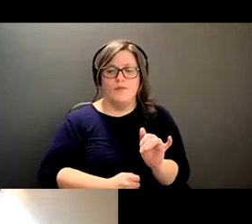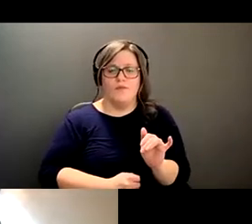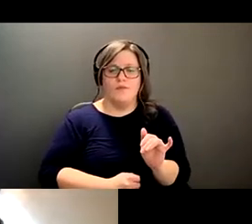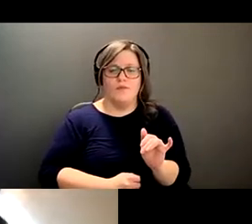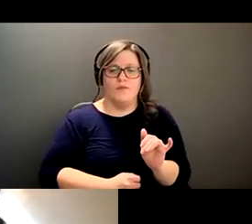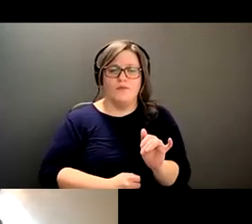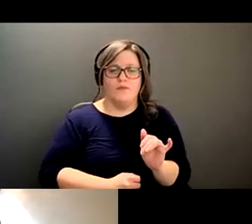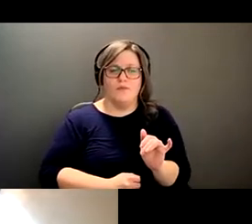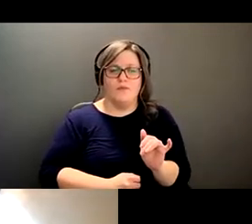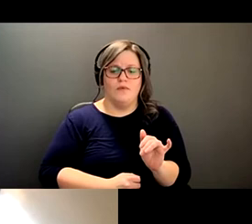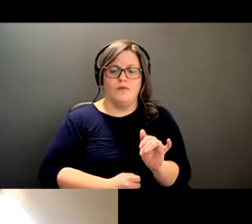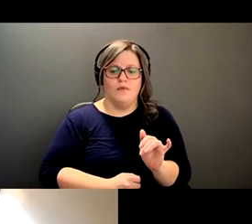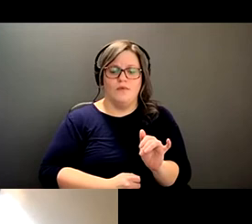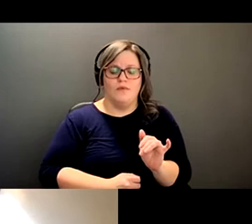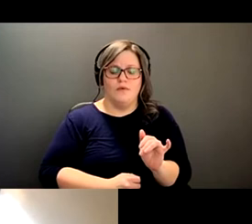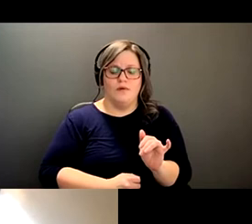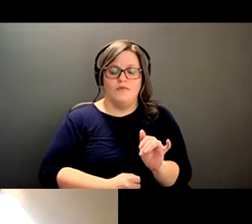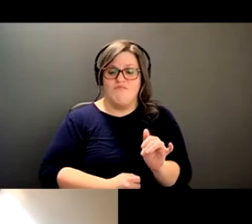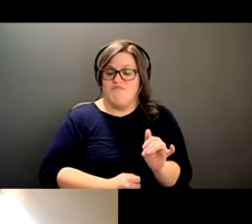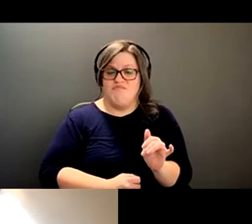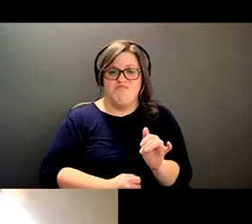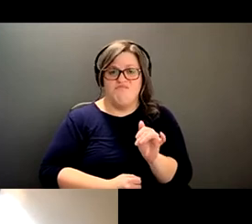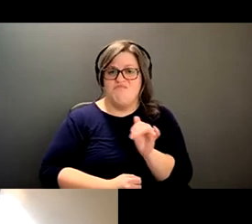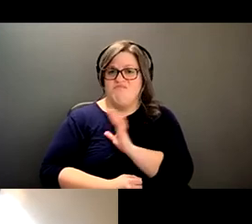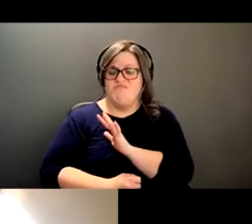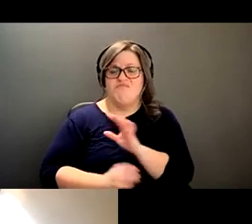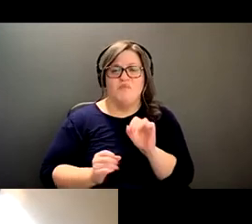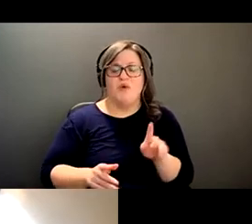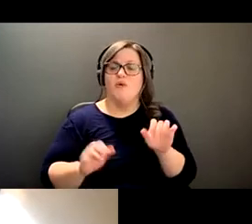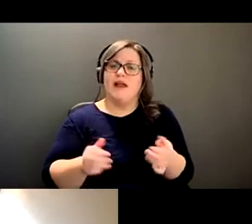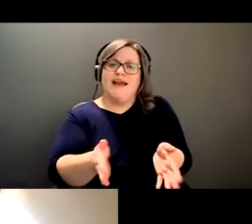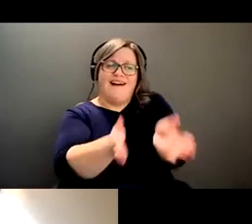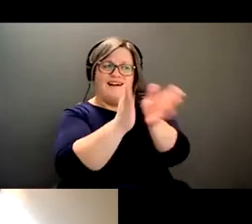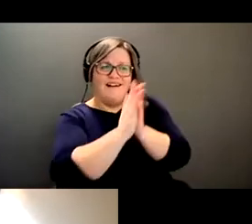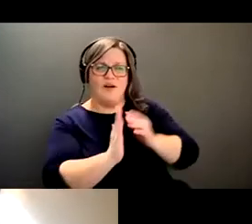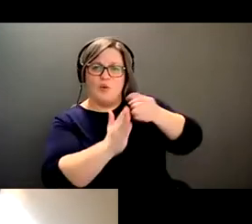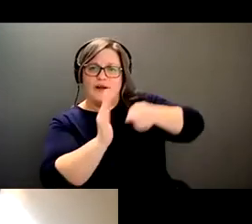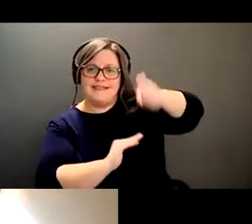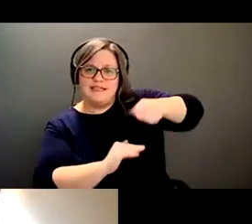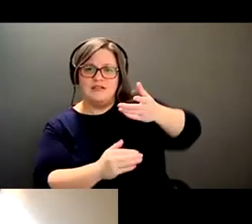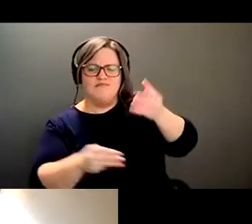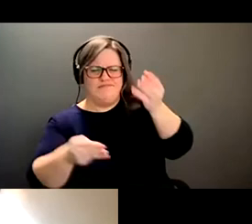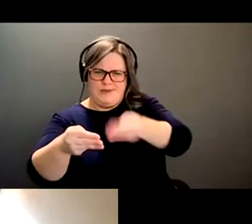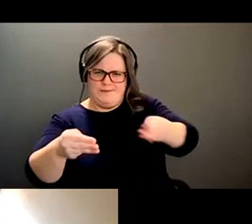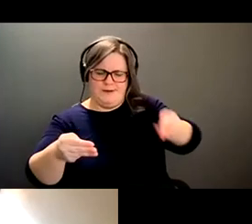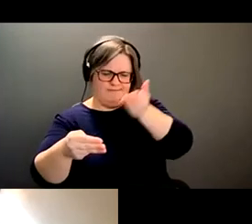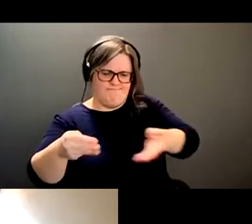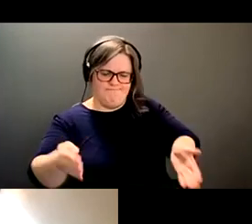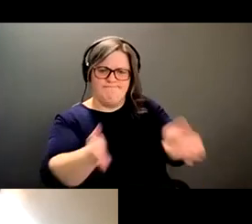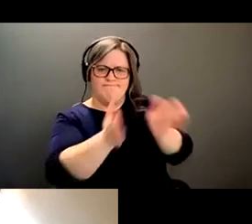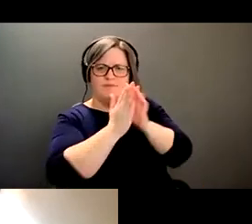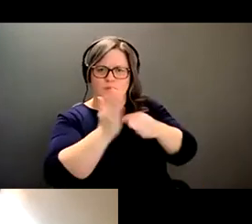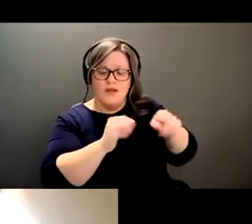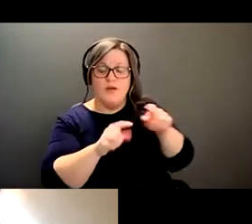like ask for what you need, both material and like